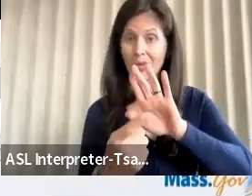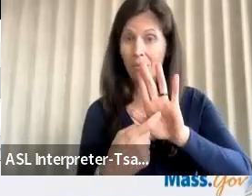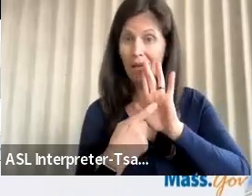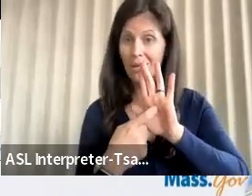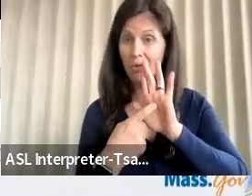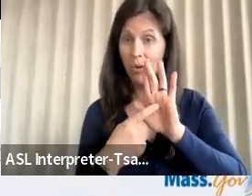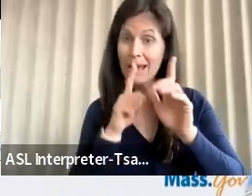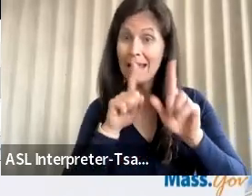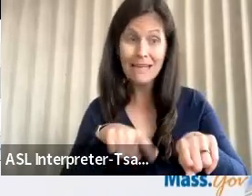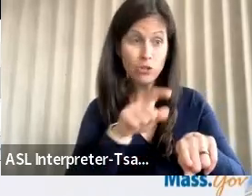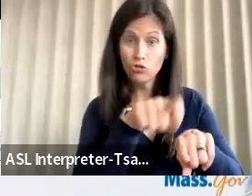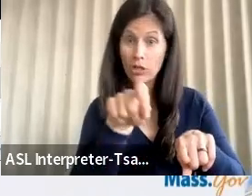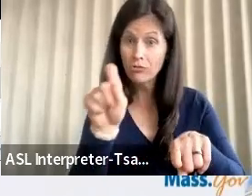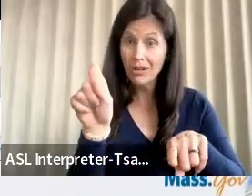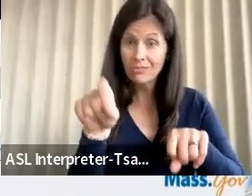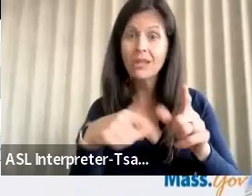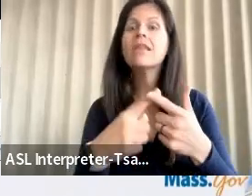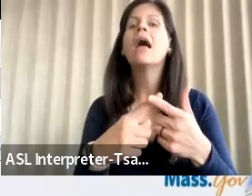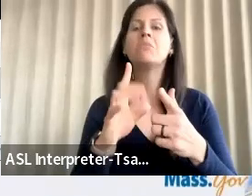return to the switchboard.